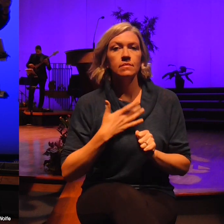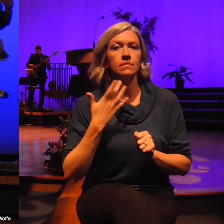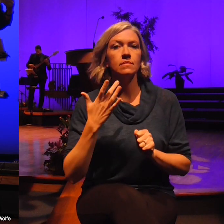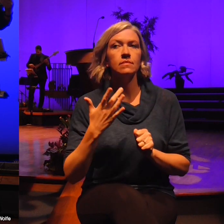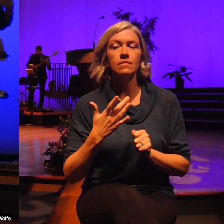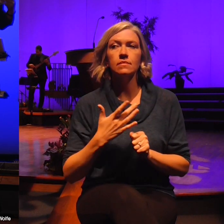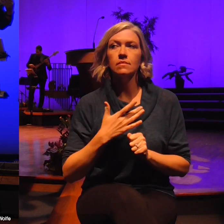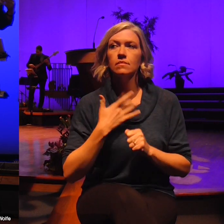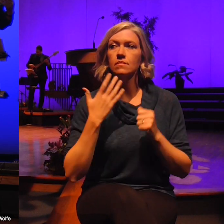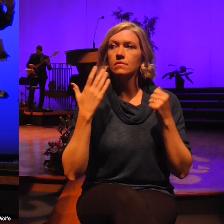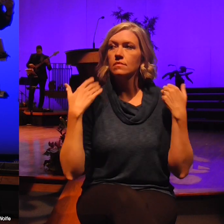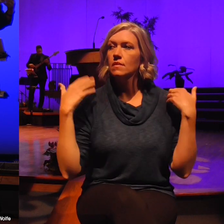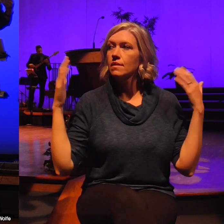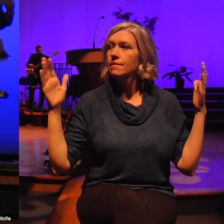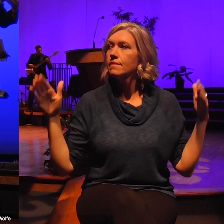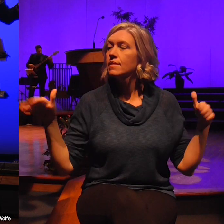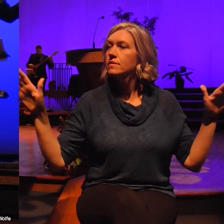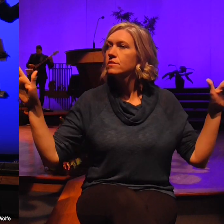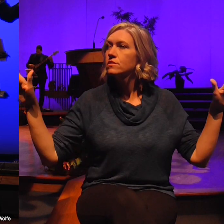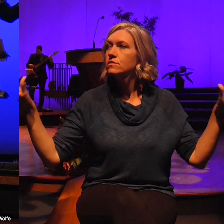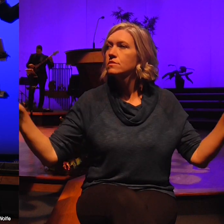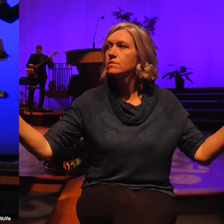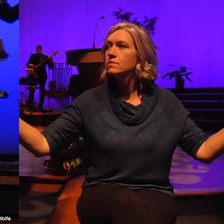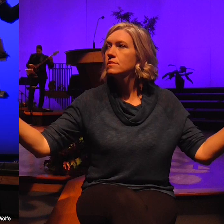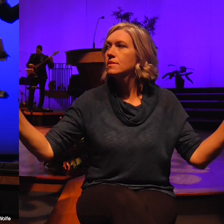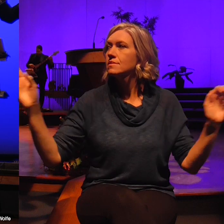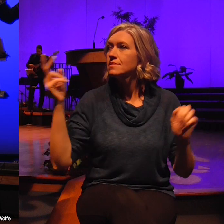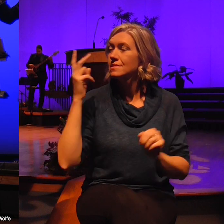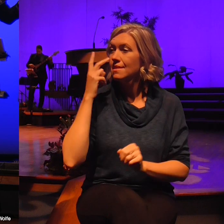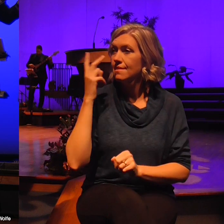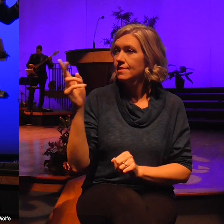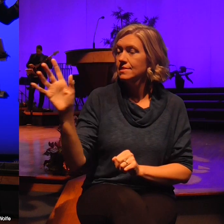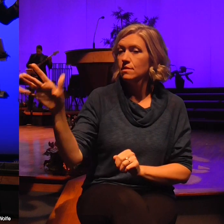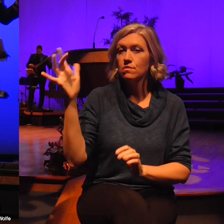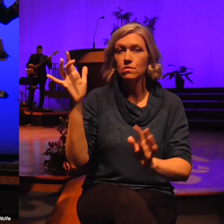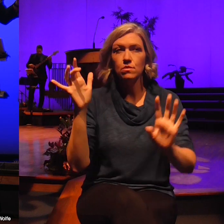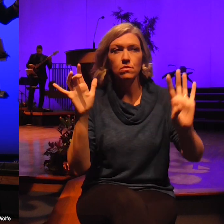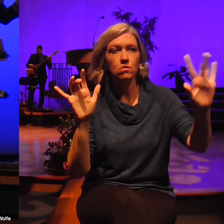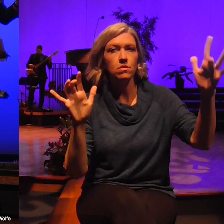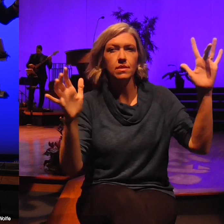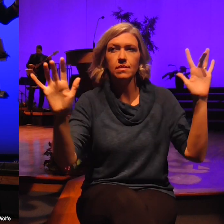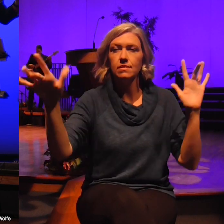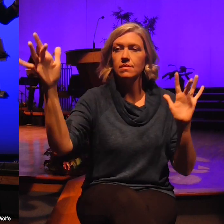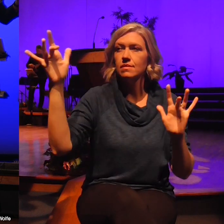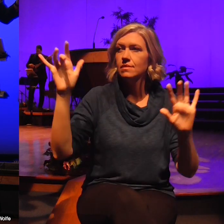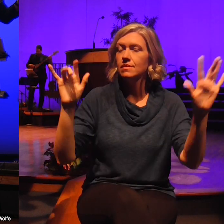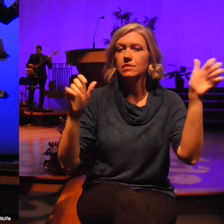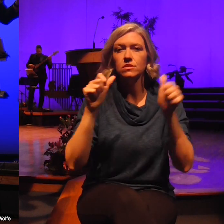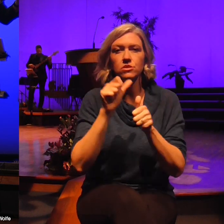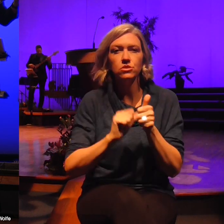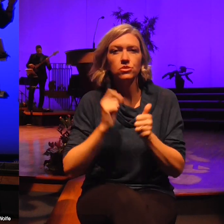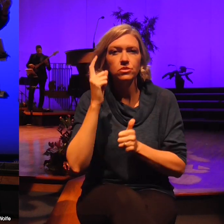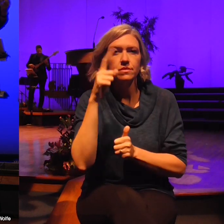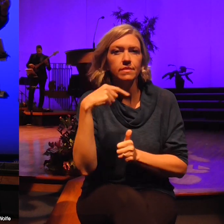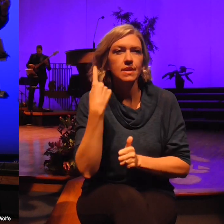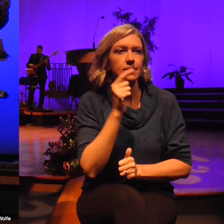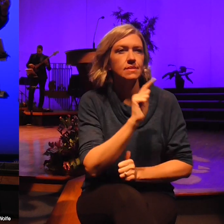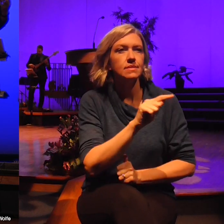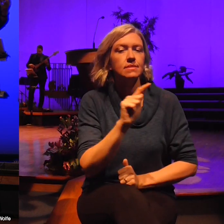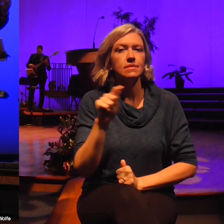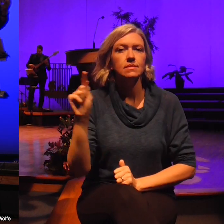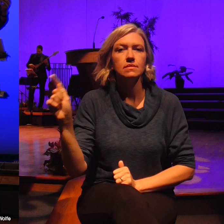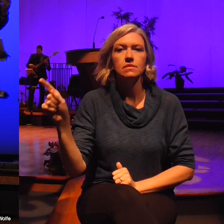I can hear the brush of angel wings. I see glory on each